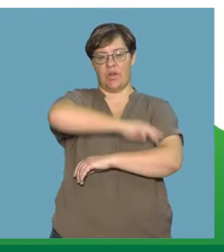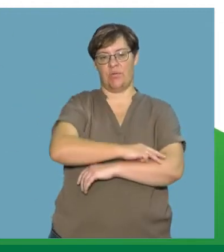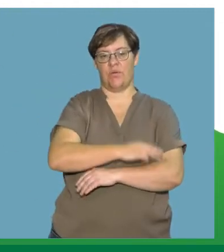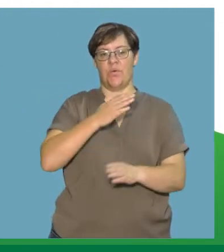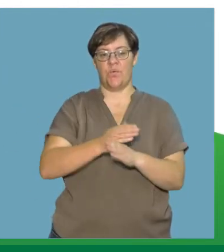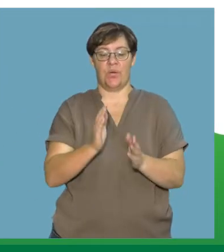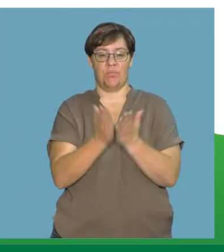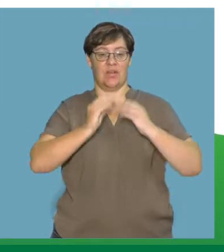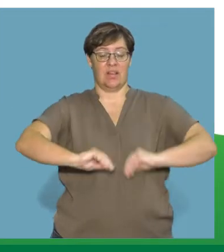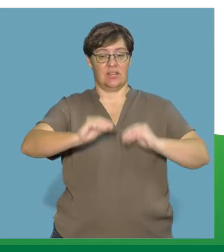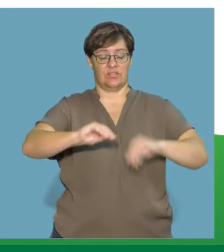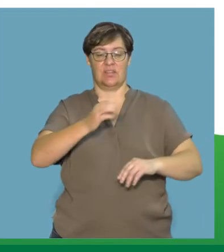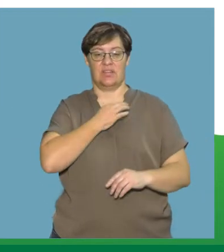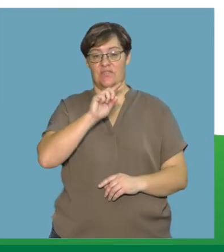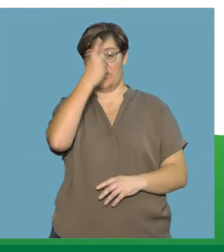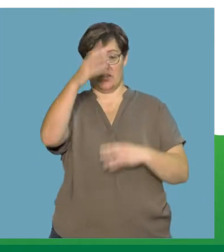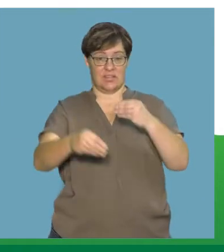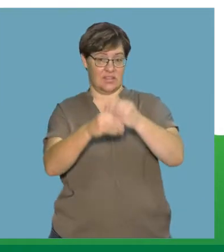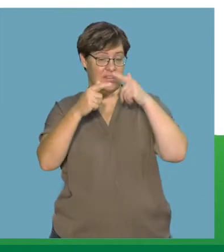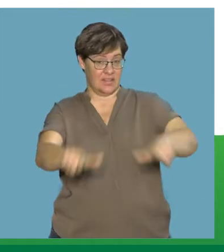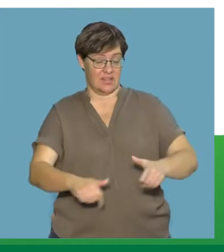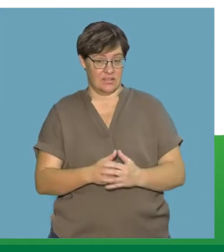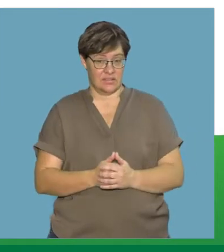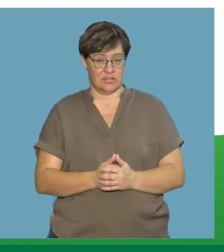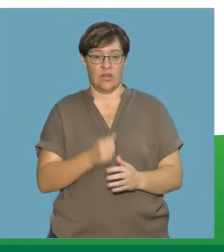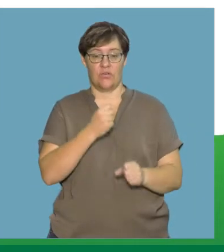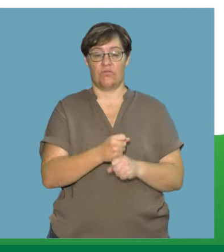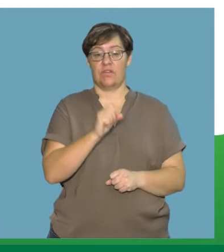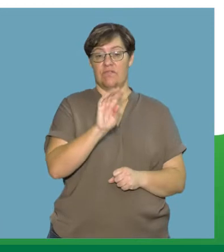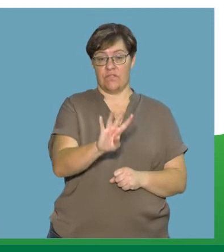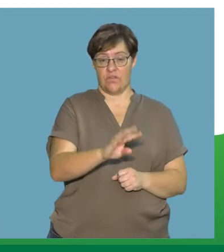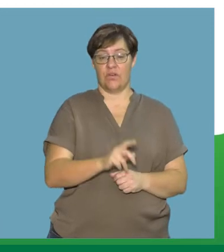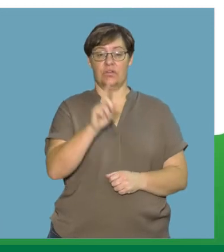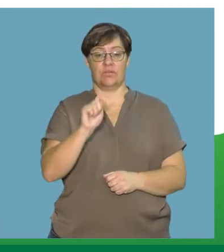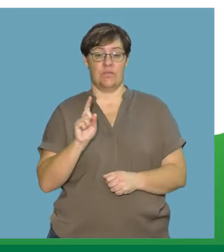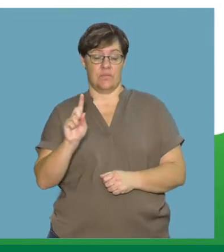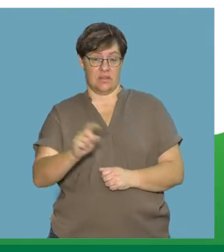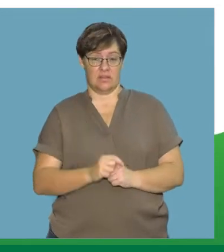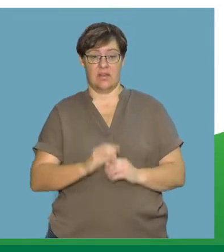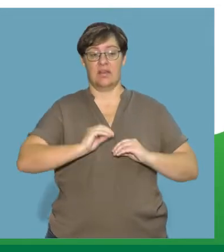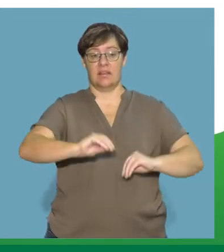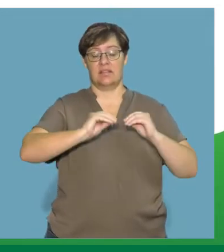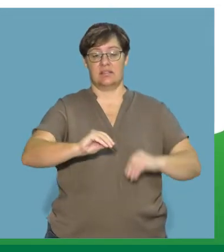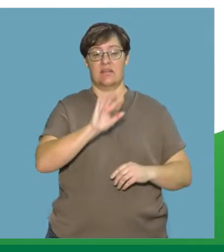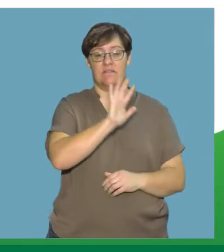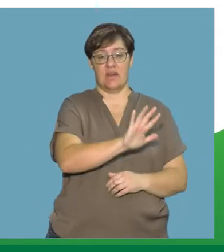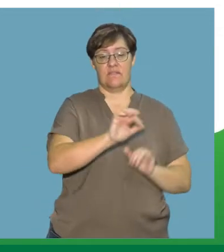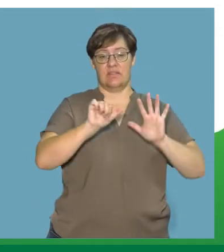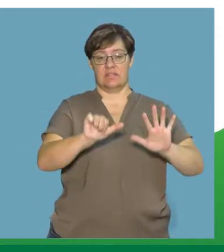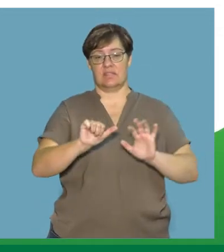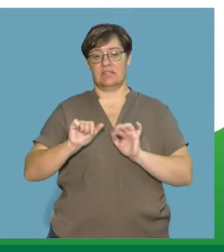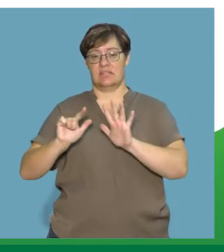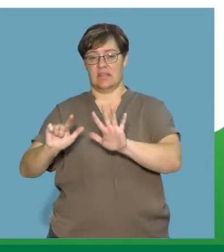This is a rainbow workbook lesson for English First Additional Language, Grade 4, Term 1, Lessons 5,